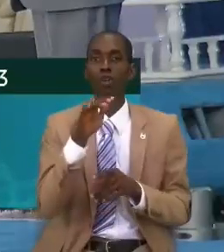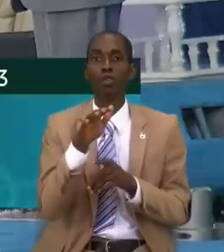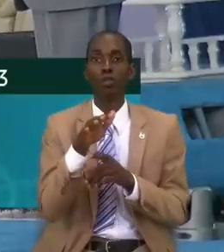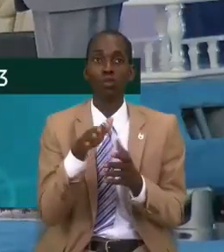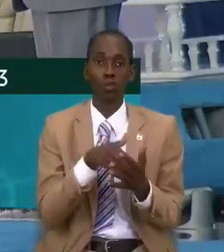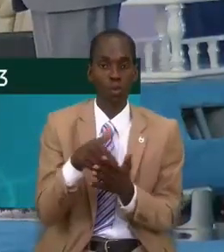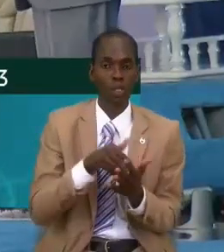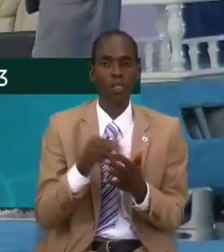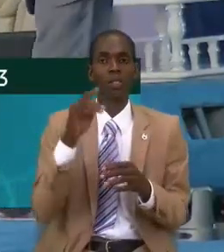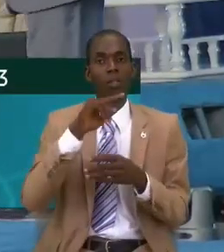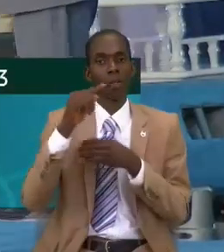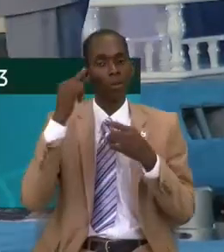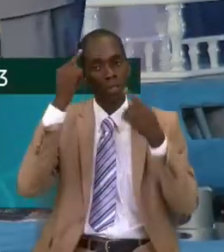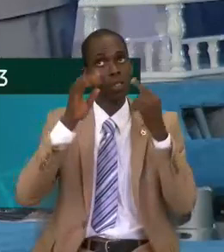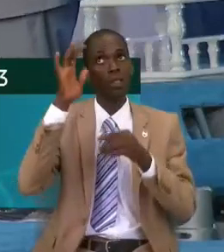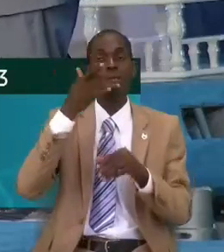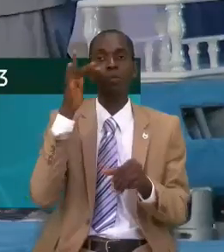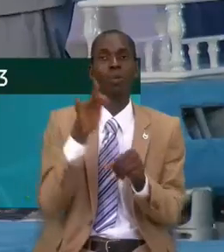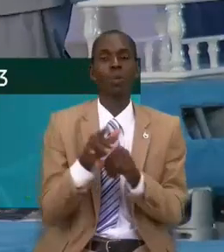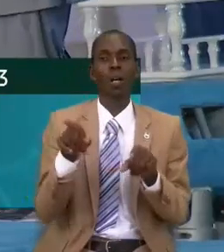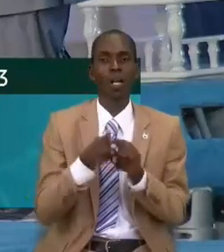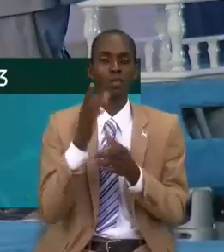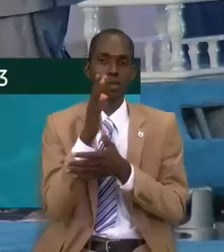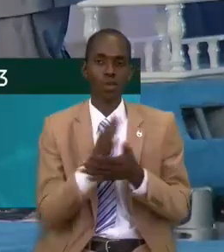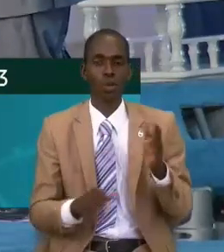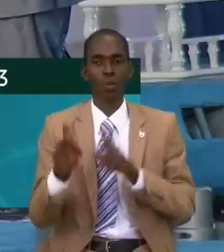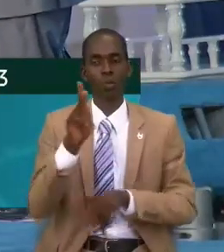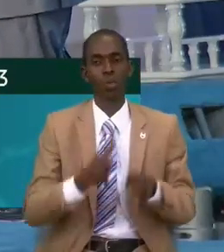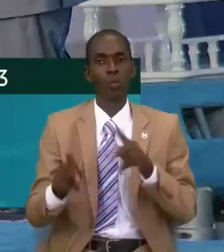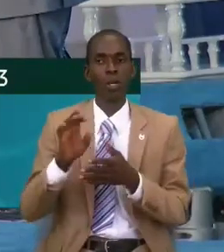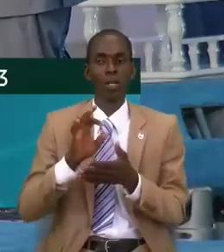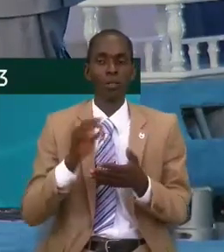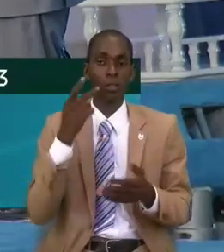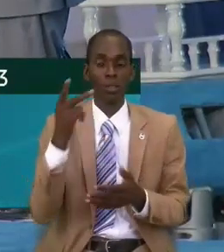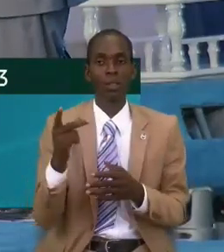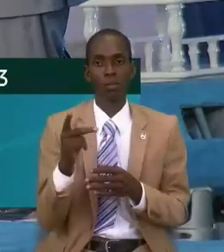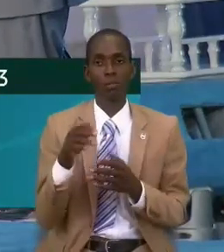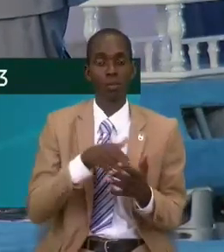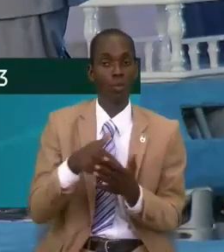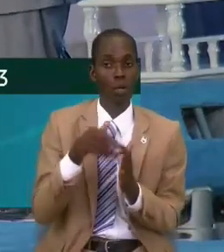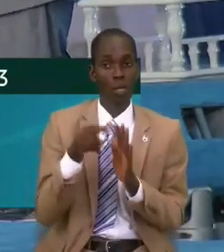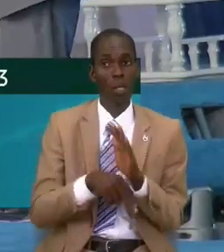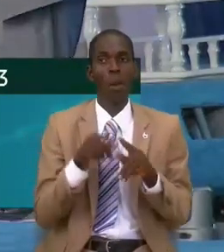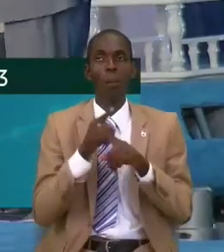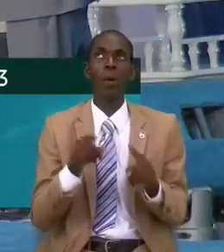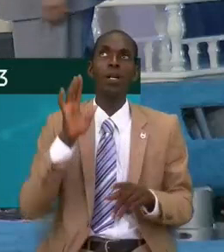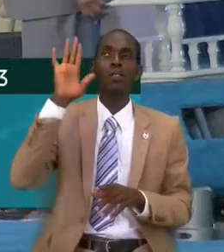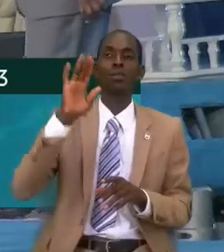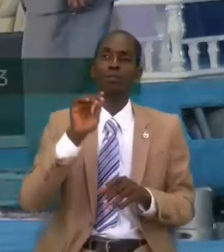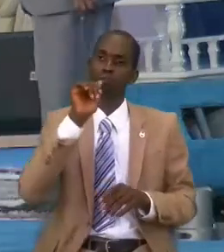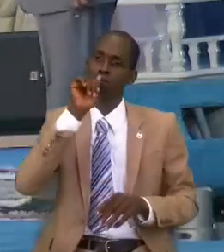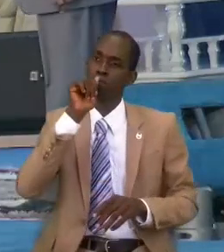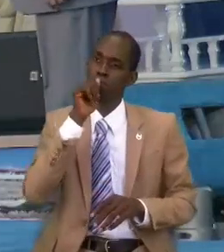count slackness, but is long-suffering toward us, not willing